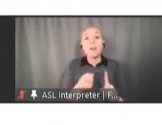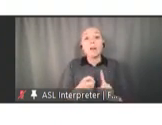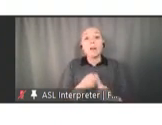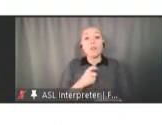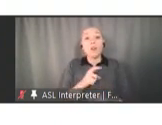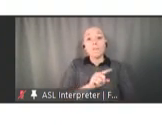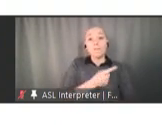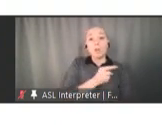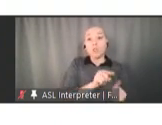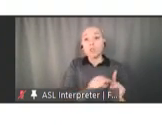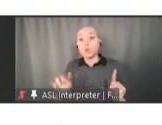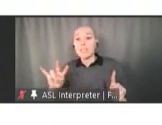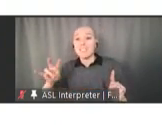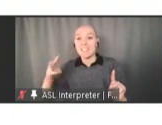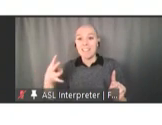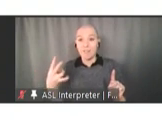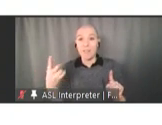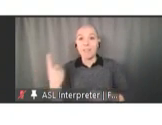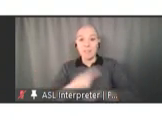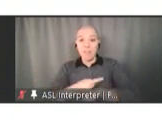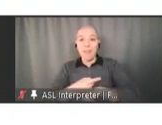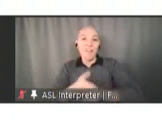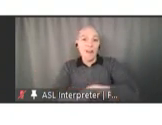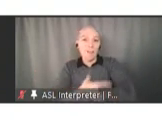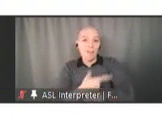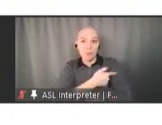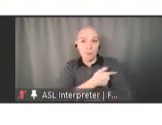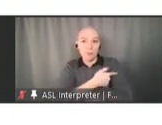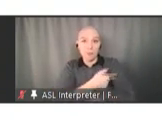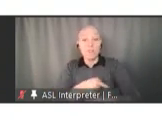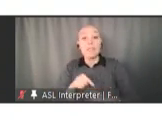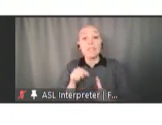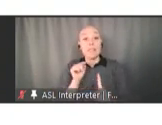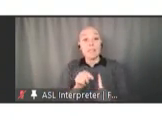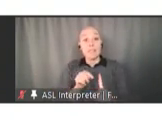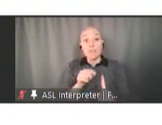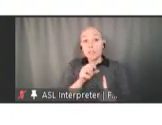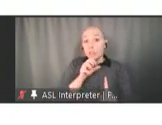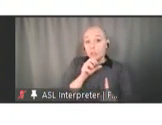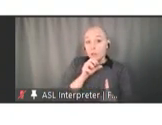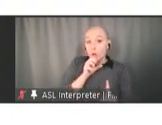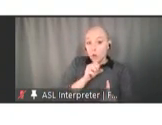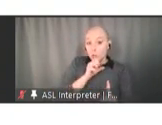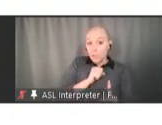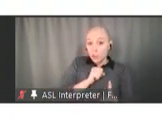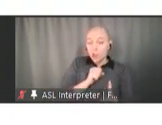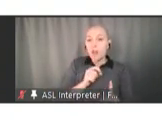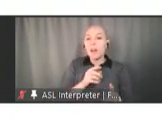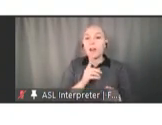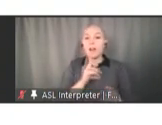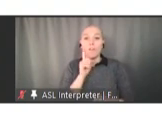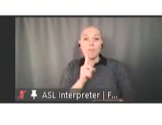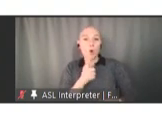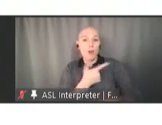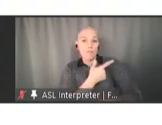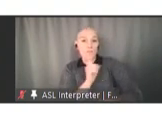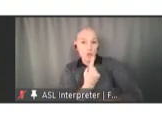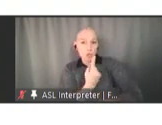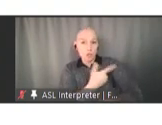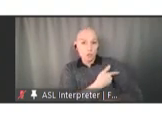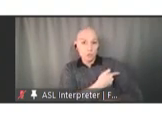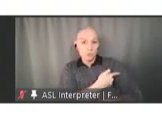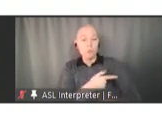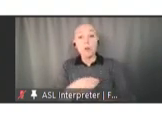Pfizer-BioNTech vaccination by dose. Dose 1 is shown in orange and dose 2 in blue. In general, reactions and